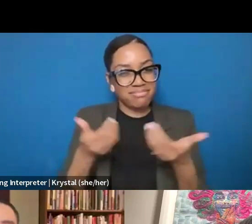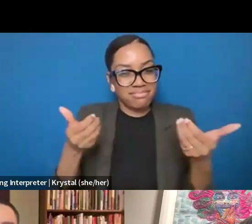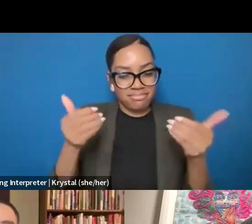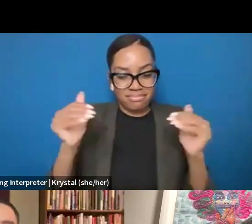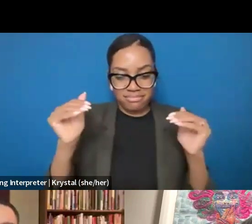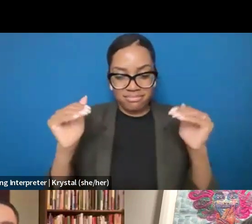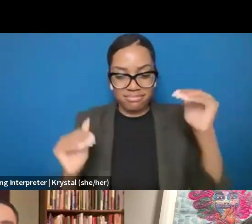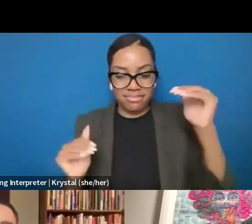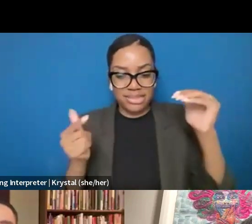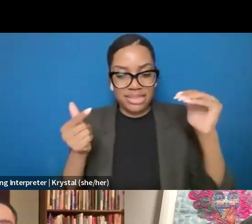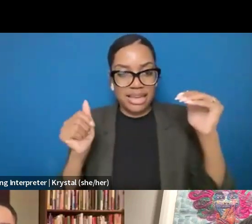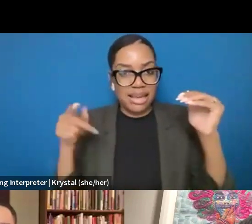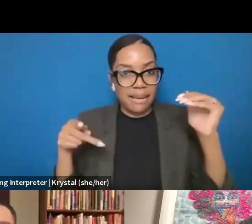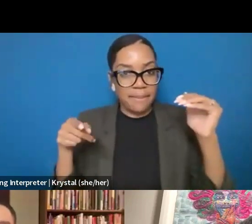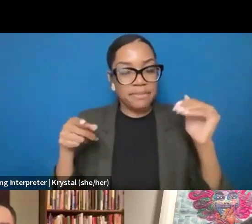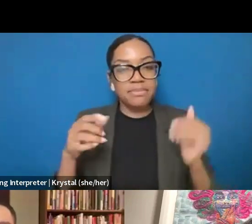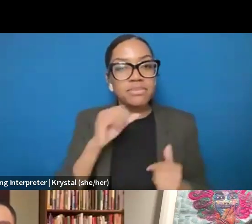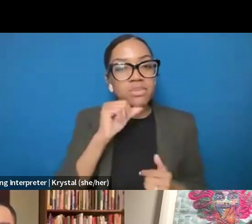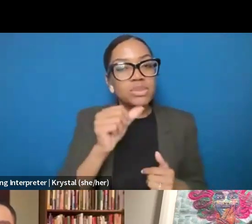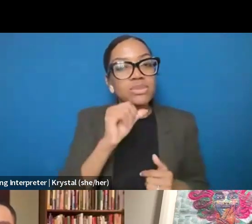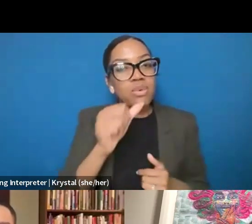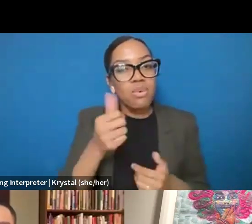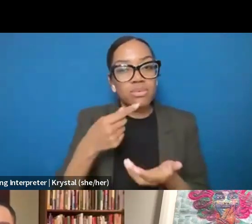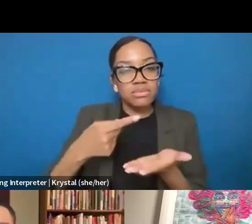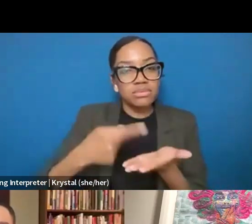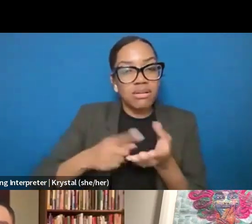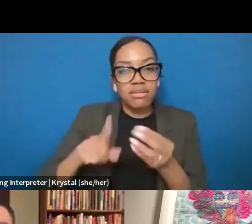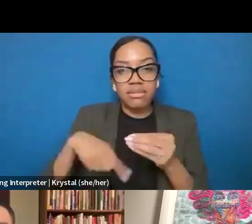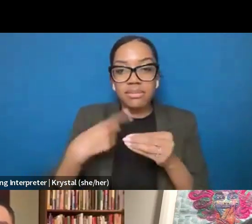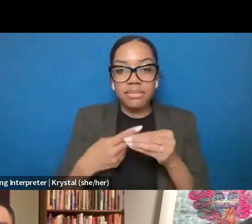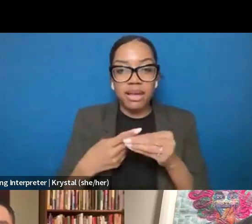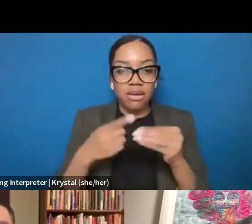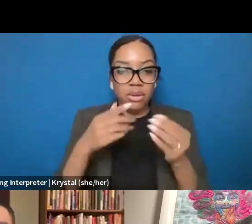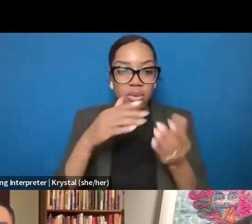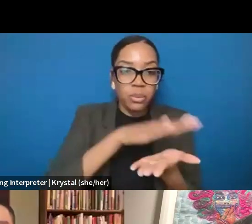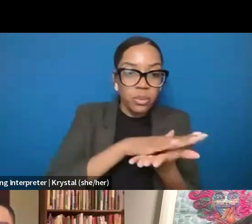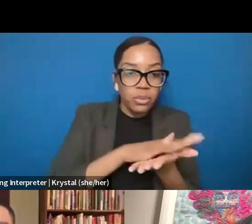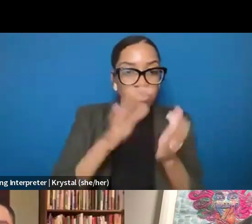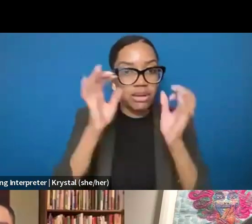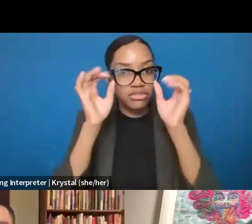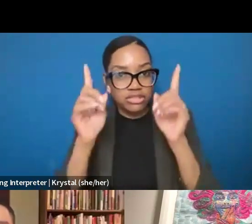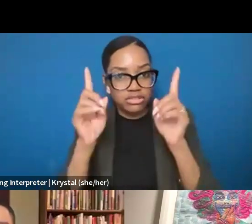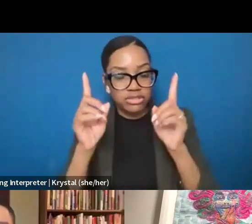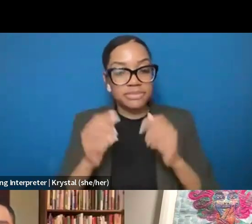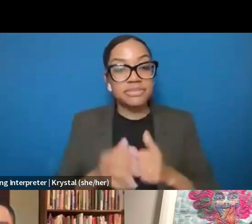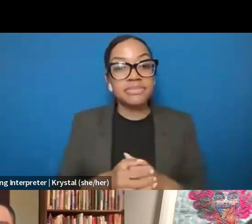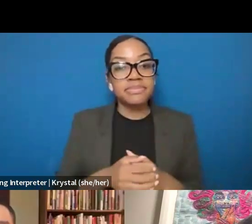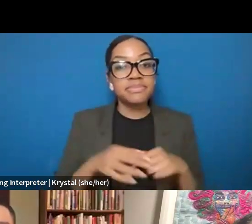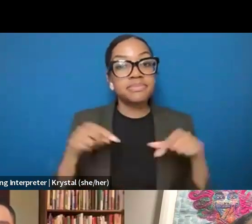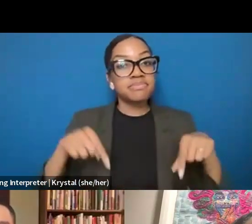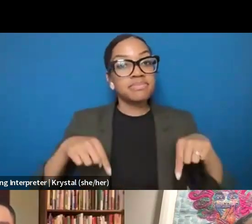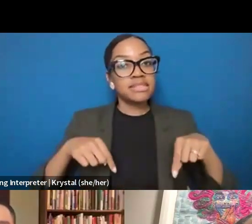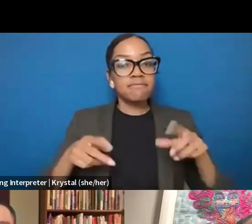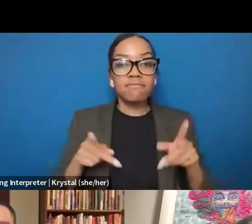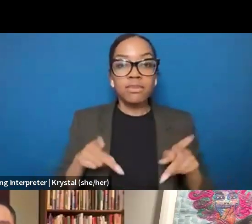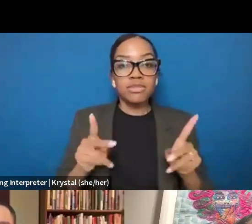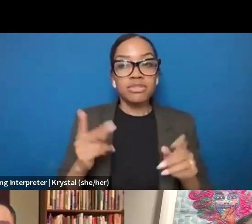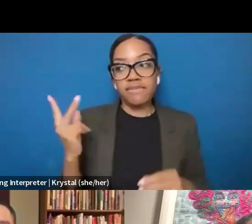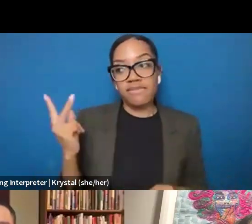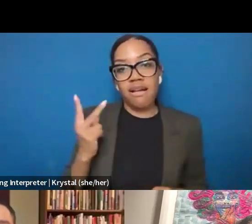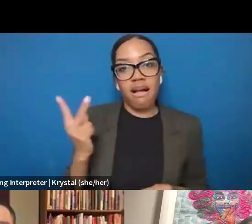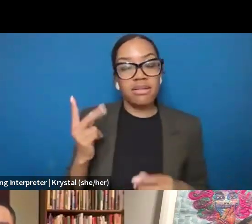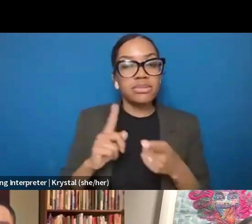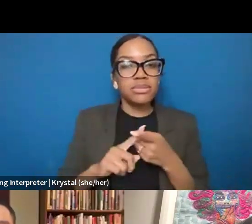institutional life, and that is schools and education. And so this, I think, has become an opportunity for us to